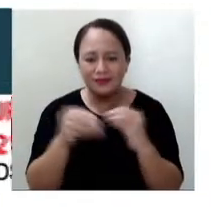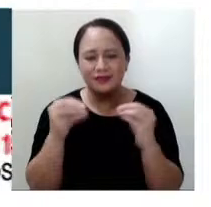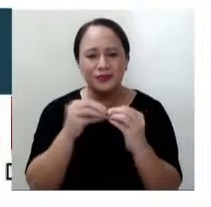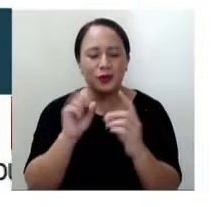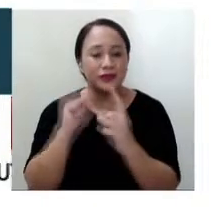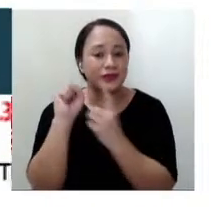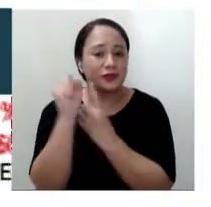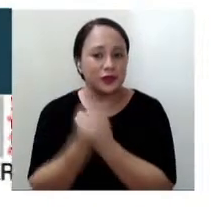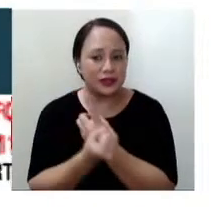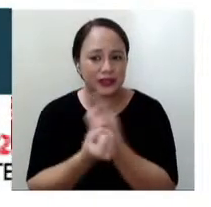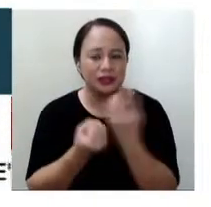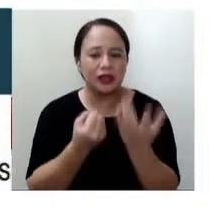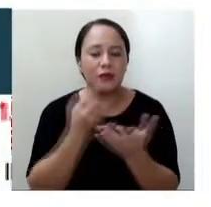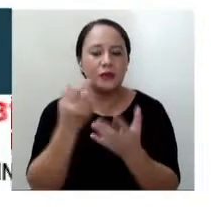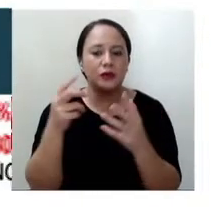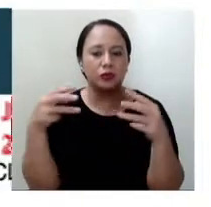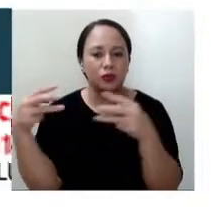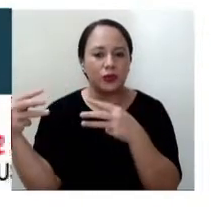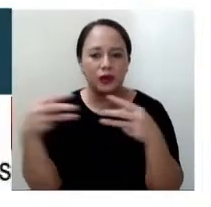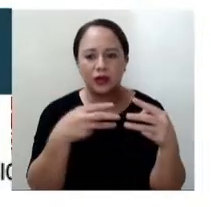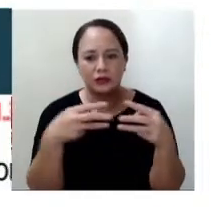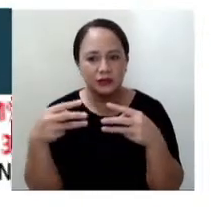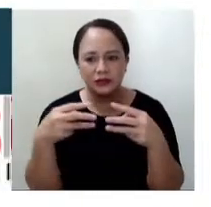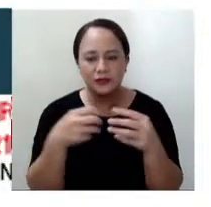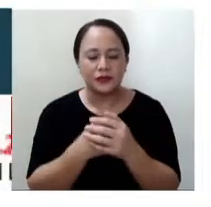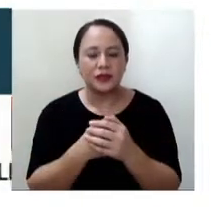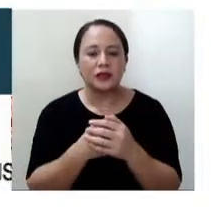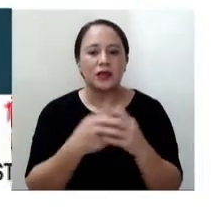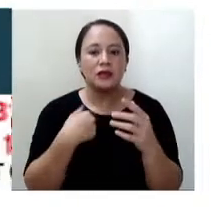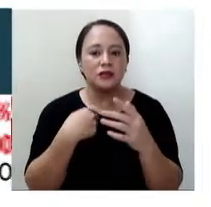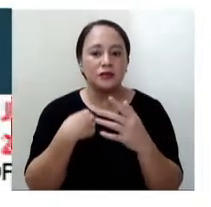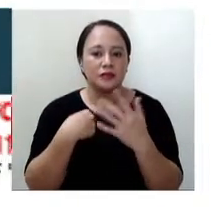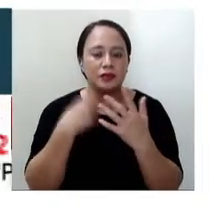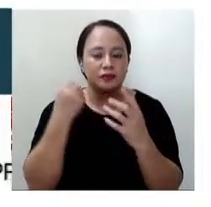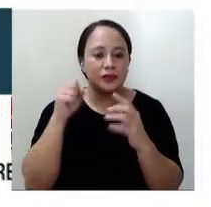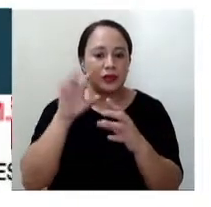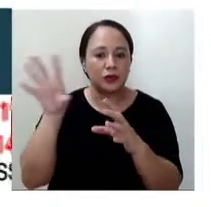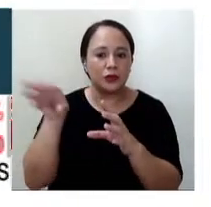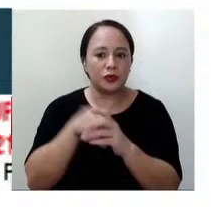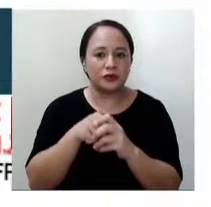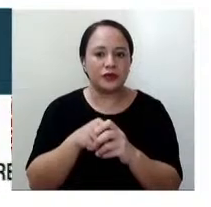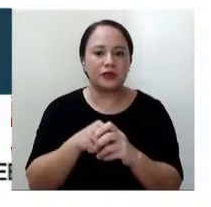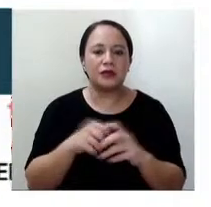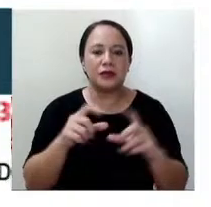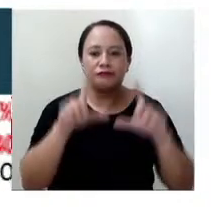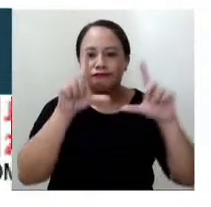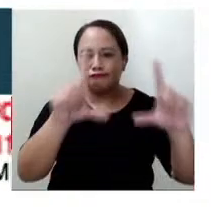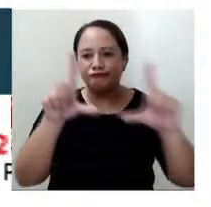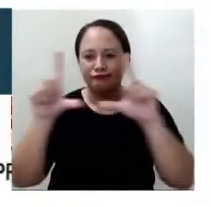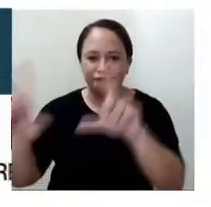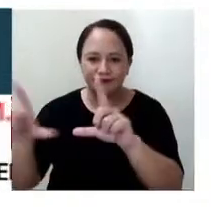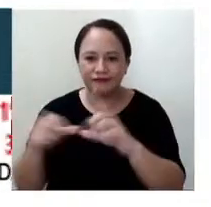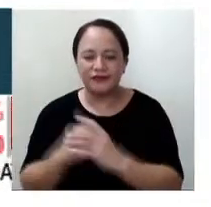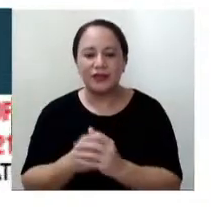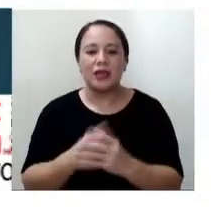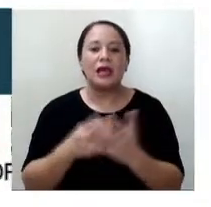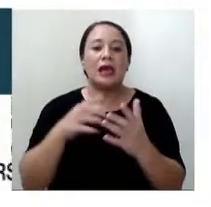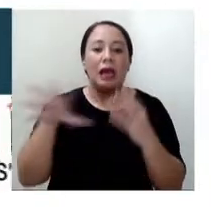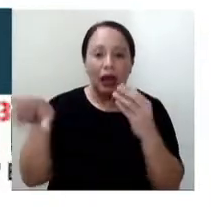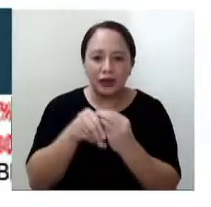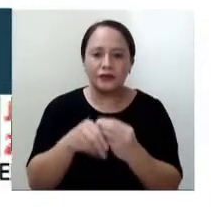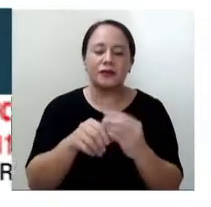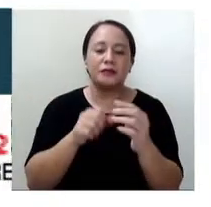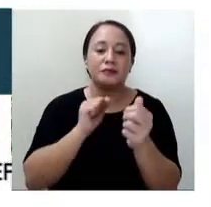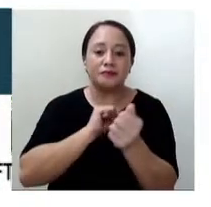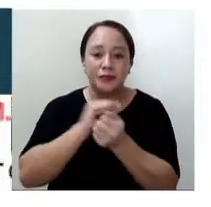situation onto the war against armed insurgency, coupled with red tagging, coupled with the passage of the anti-terror